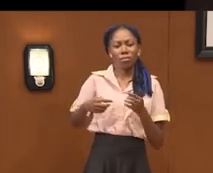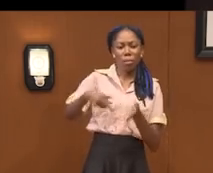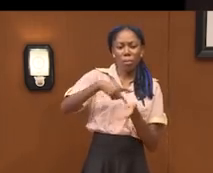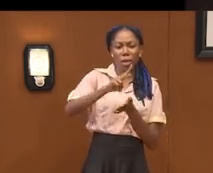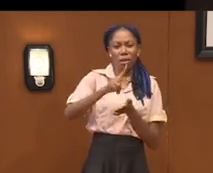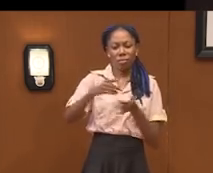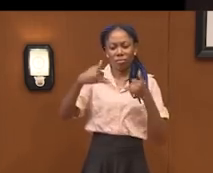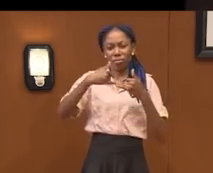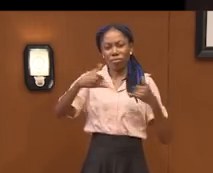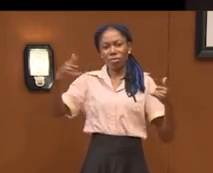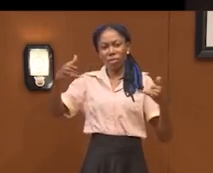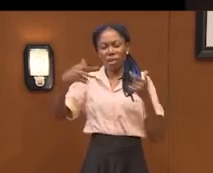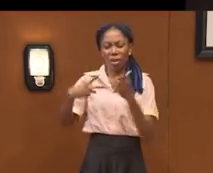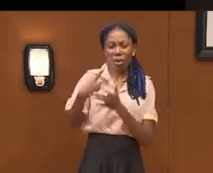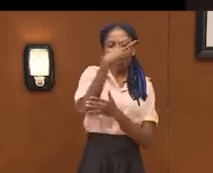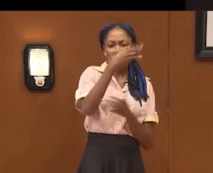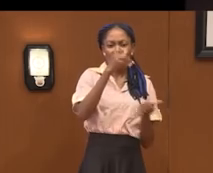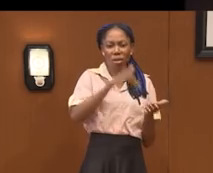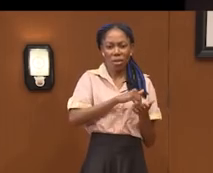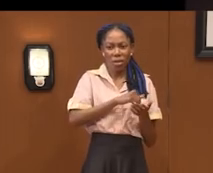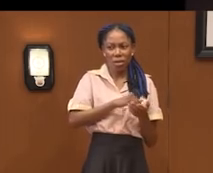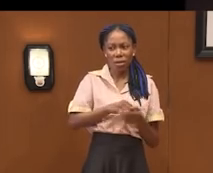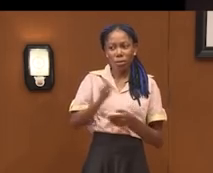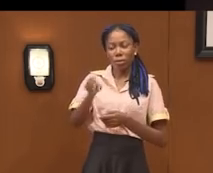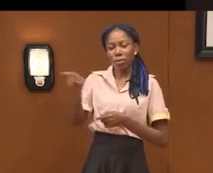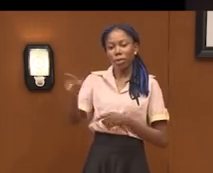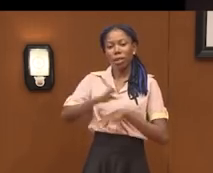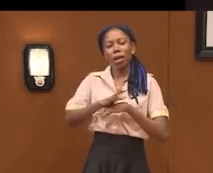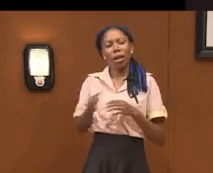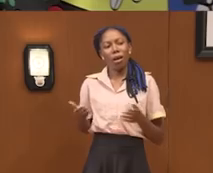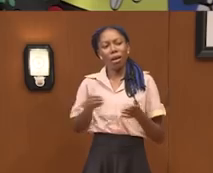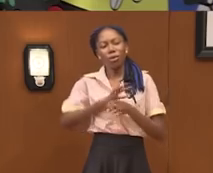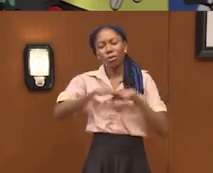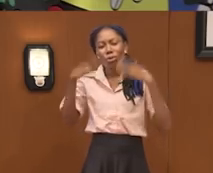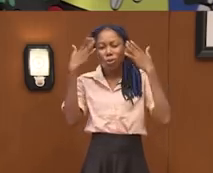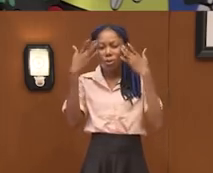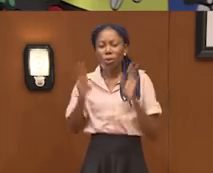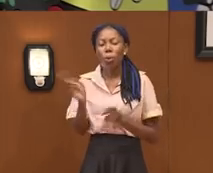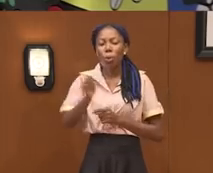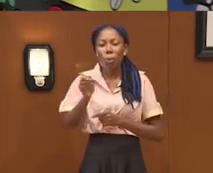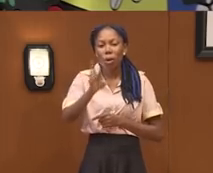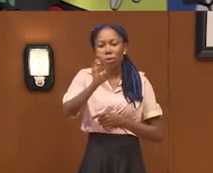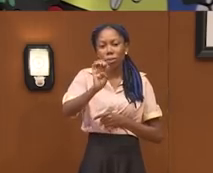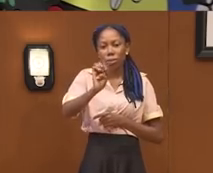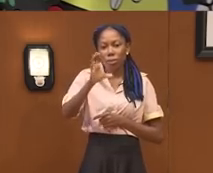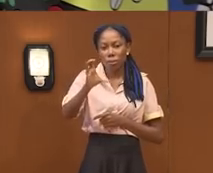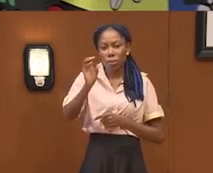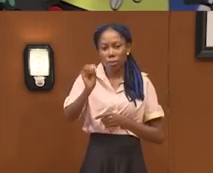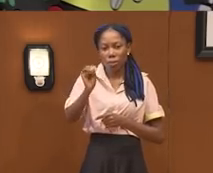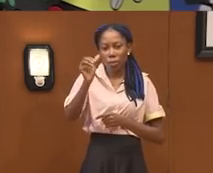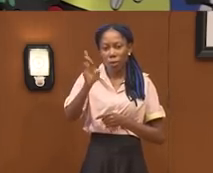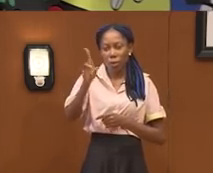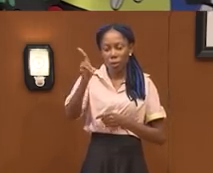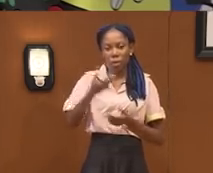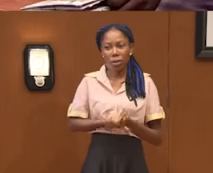now have to go in that one. This one, there's no record for that one again. The first one that had record, where is it? So that I'll be sure you are not telling